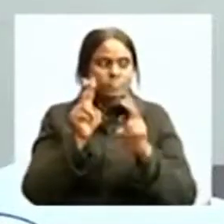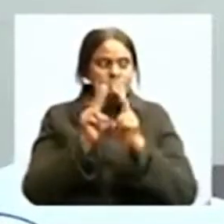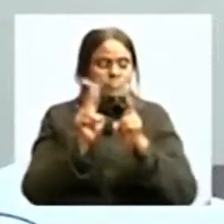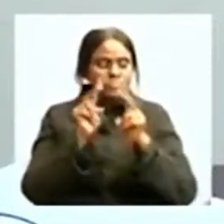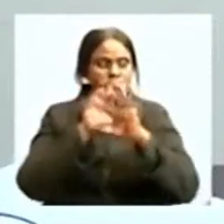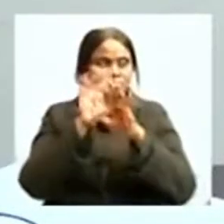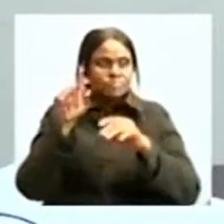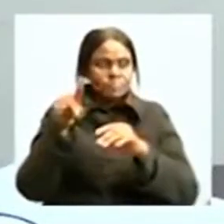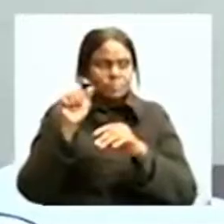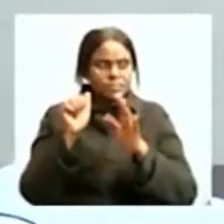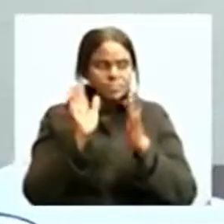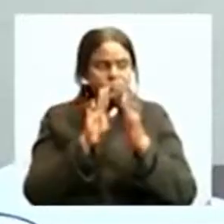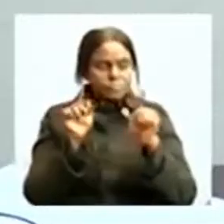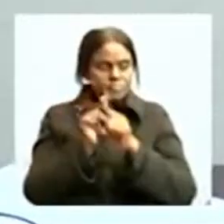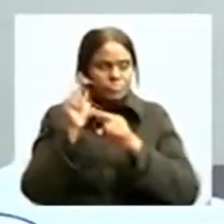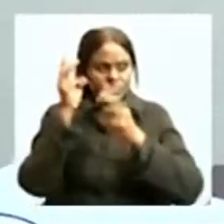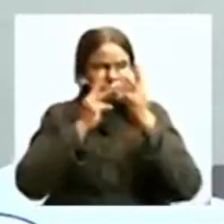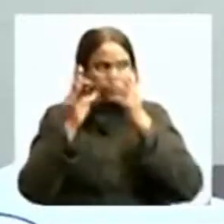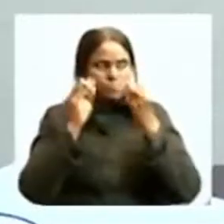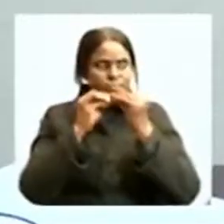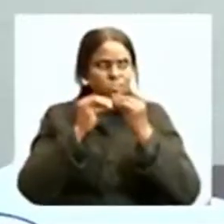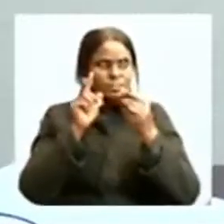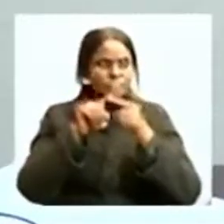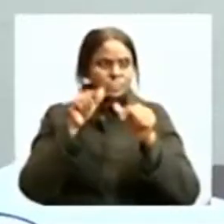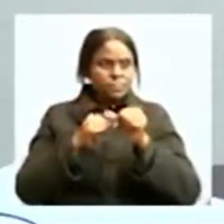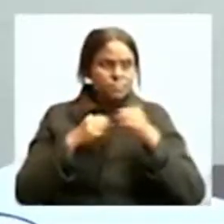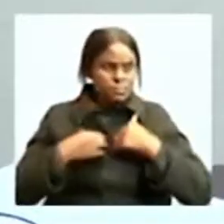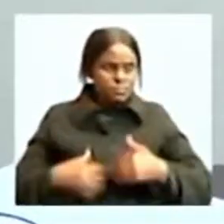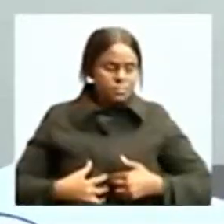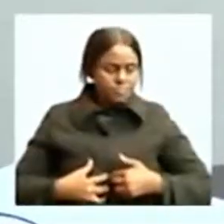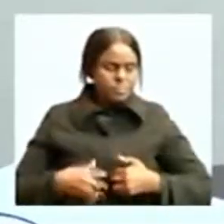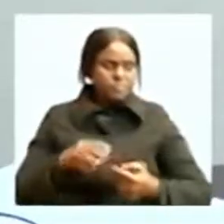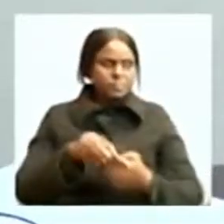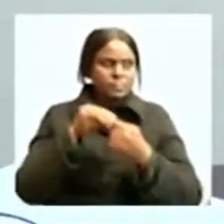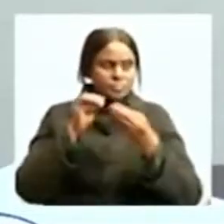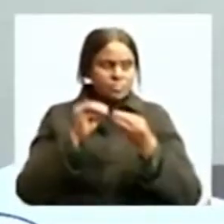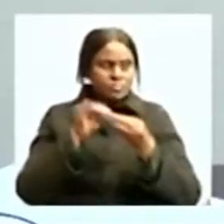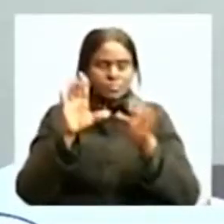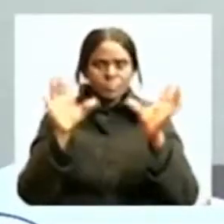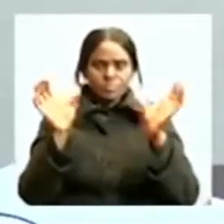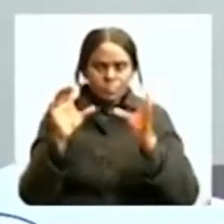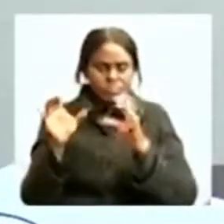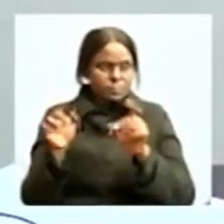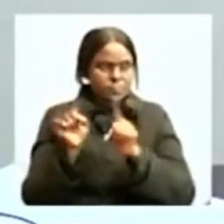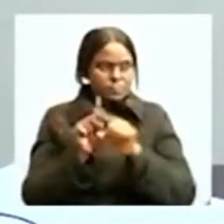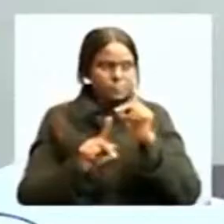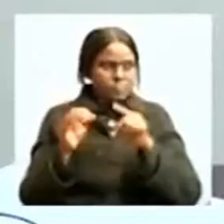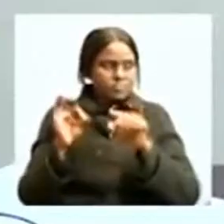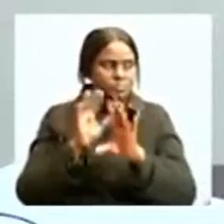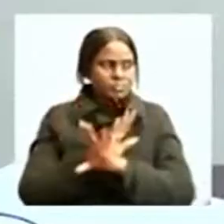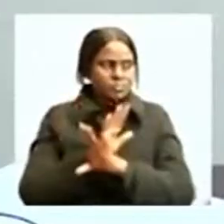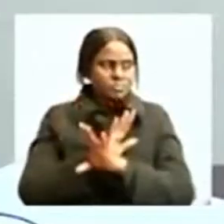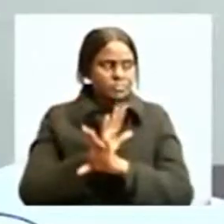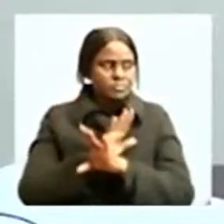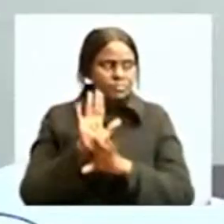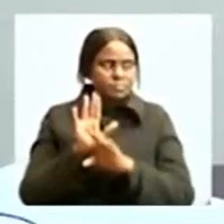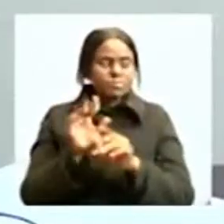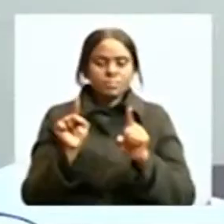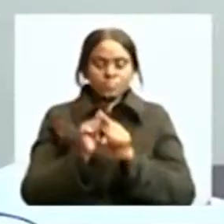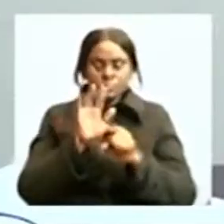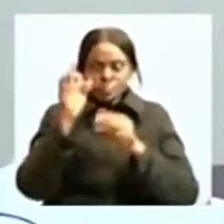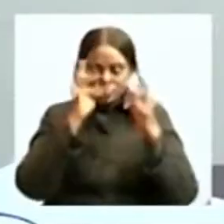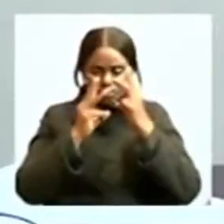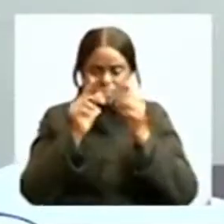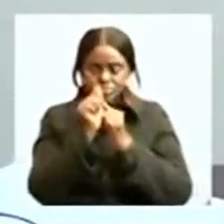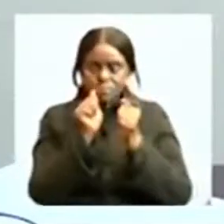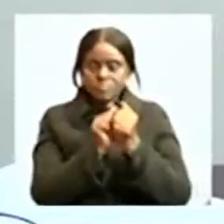PS. It's a concern to everyone, especially your committee and the people of Zambia. They are concerned